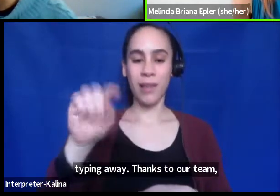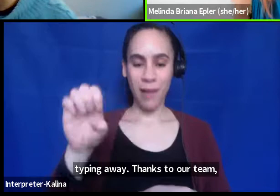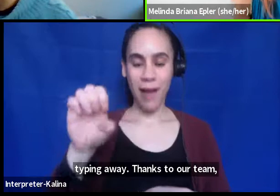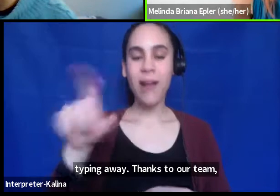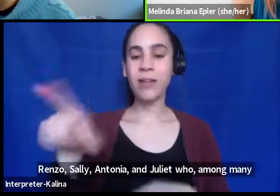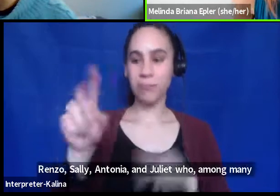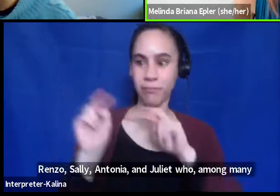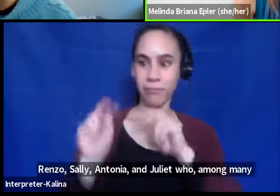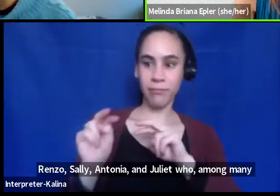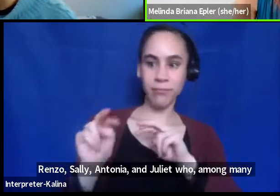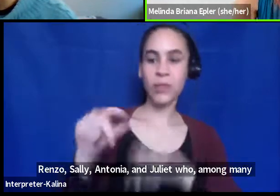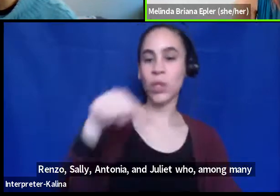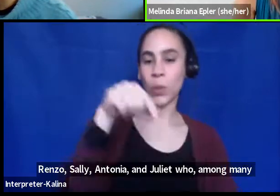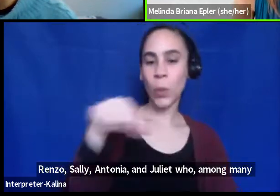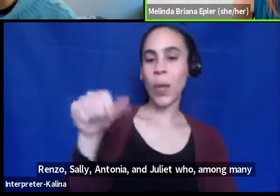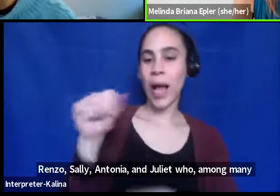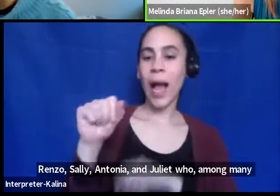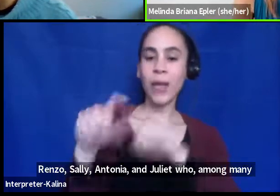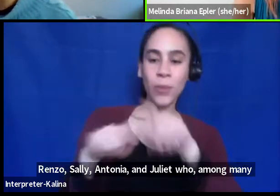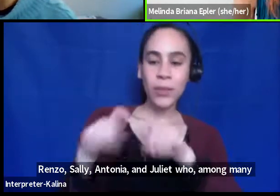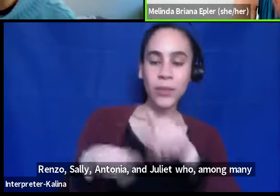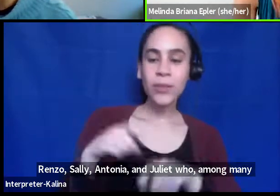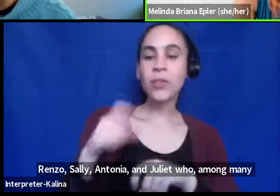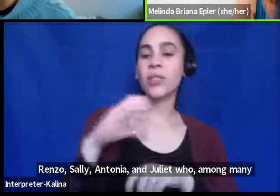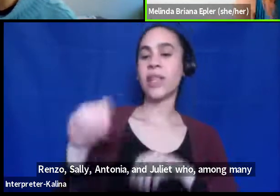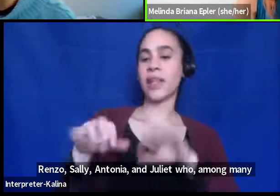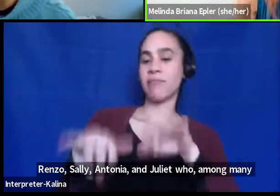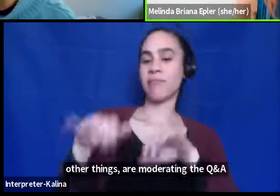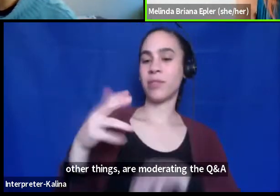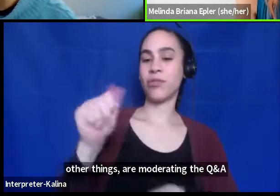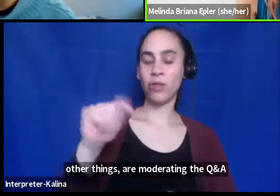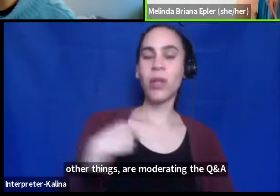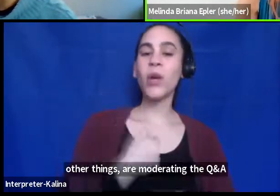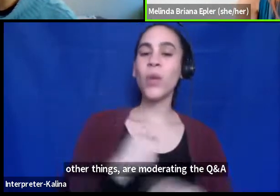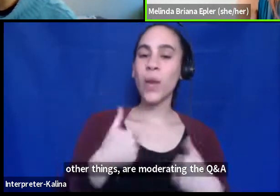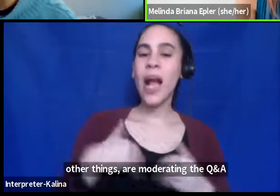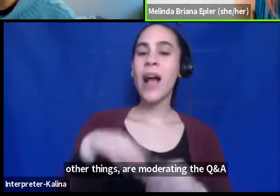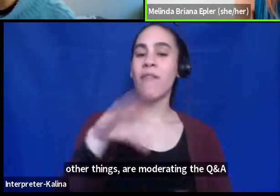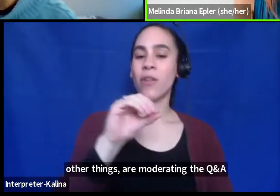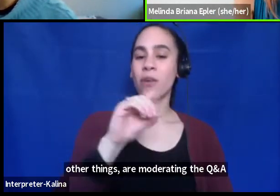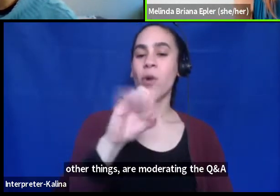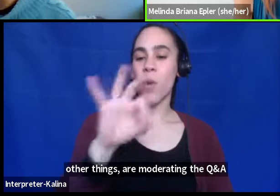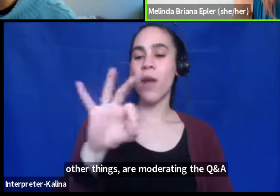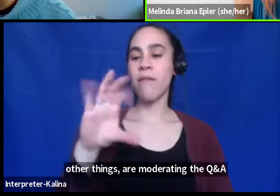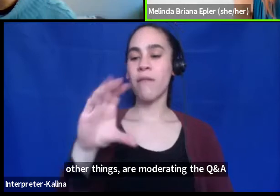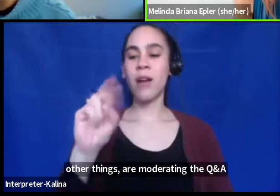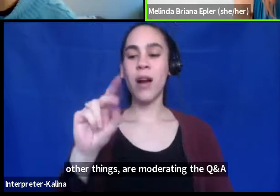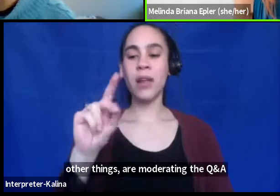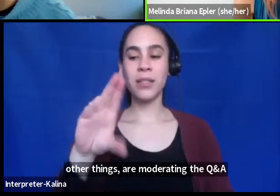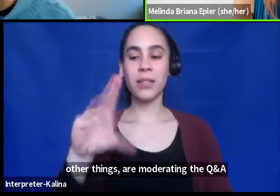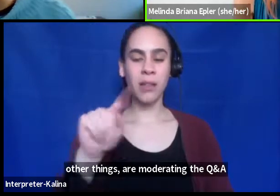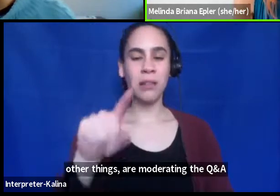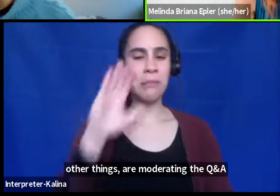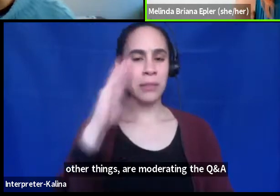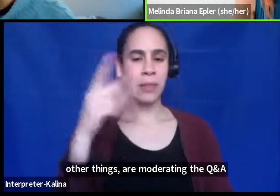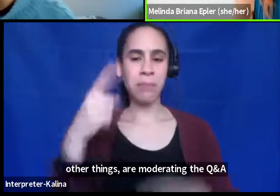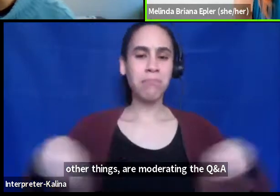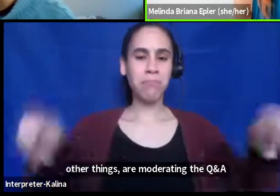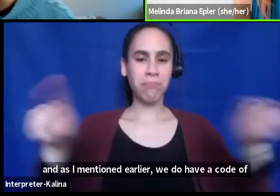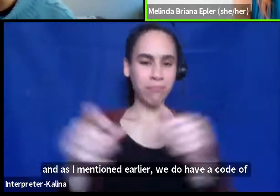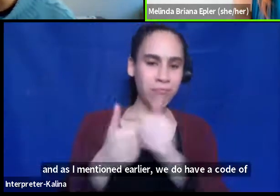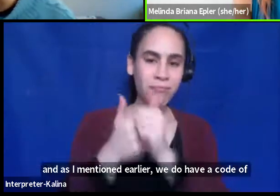Q&A. And as I mentioned earlier, we do have a code of conduct, but you all seem to be awesome. And we don't